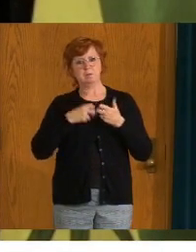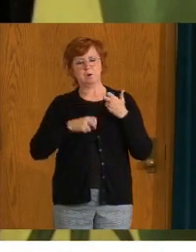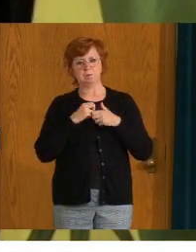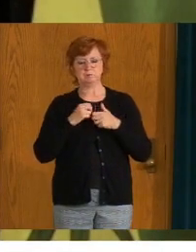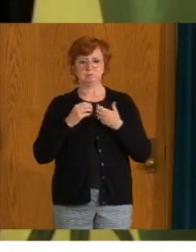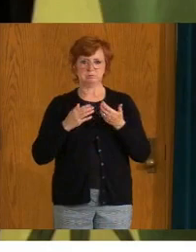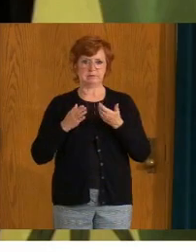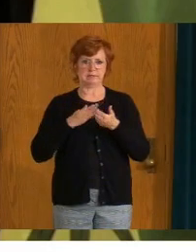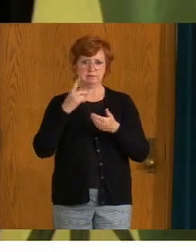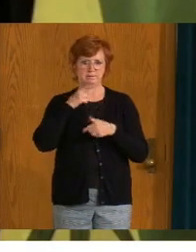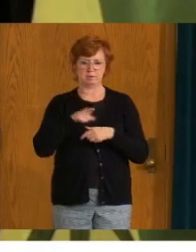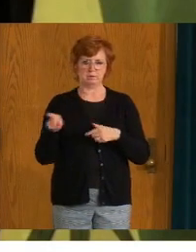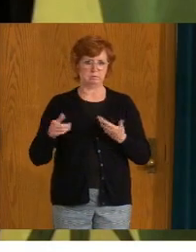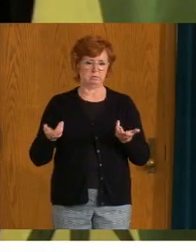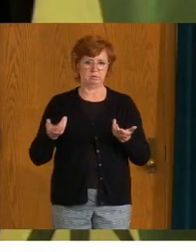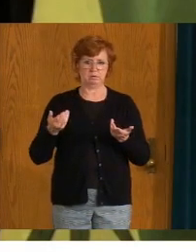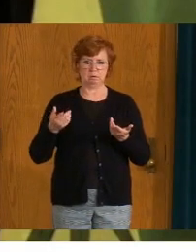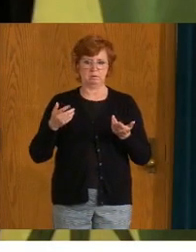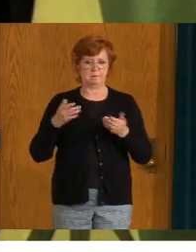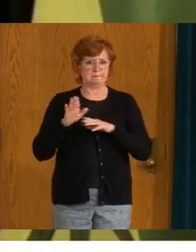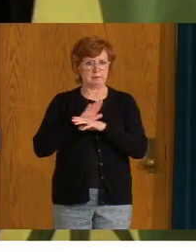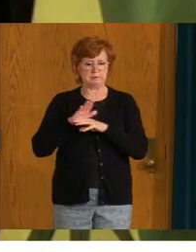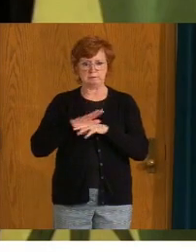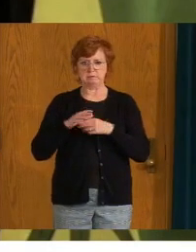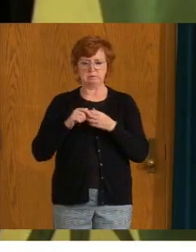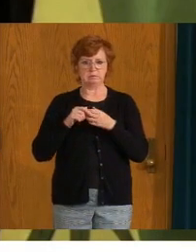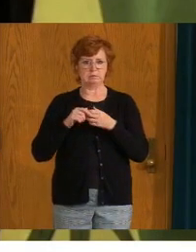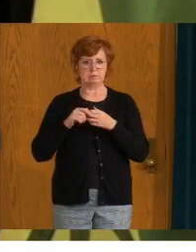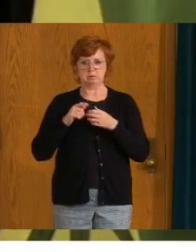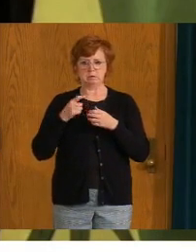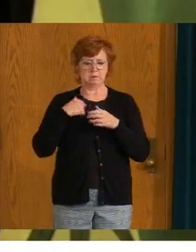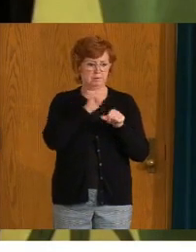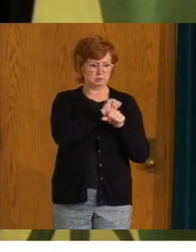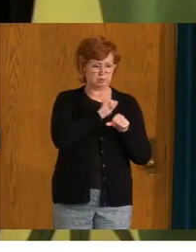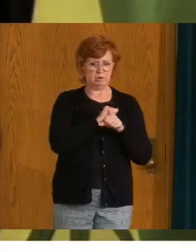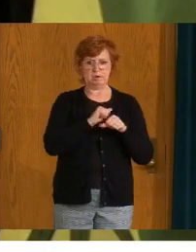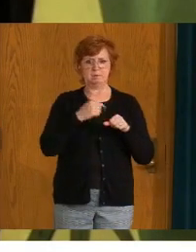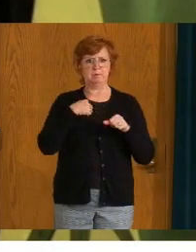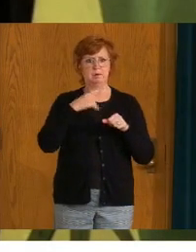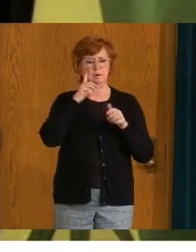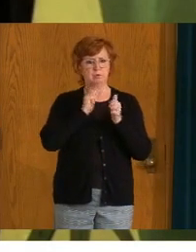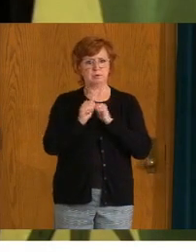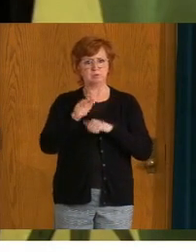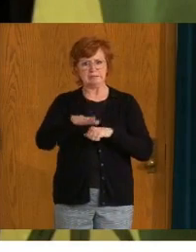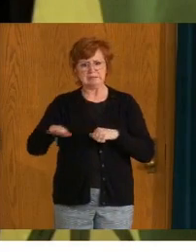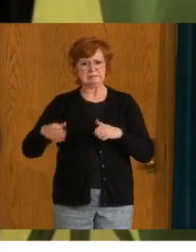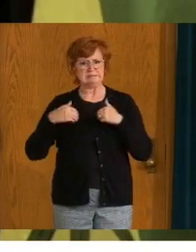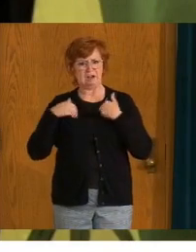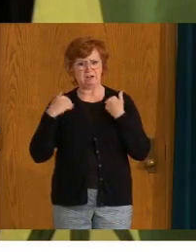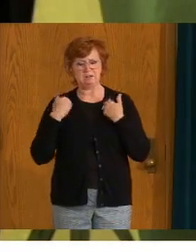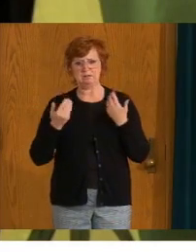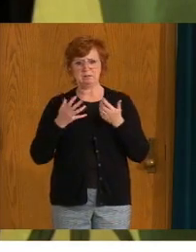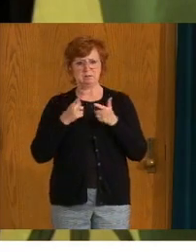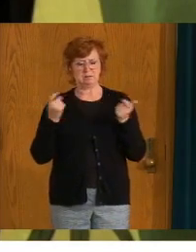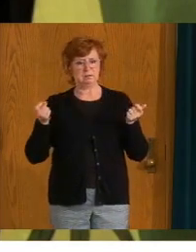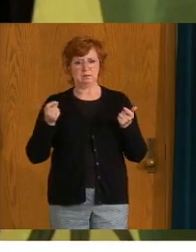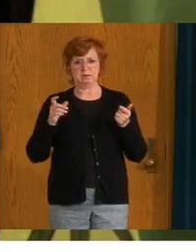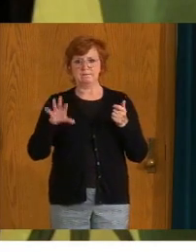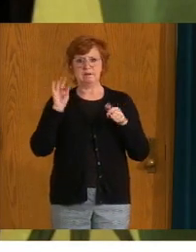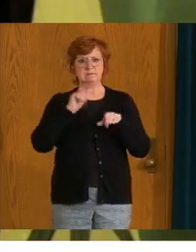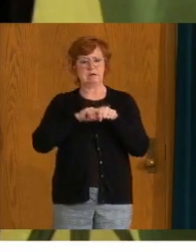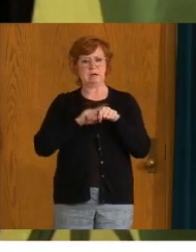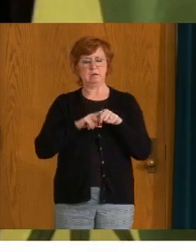busy schedules as young parents and with busy careers, to make time in their schedules to find